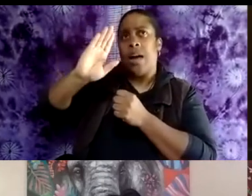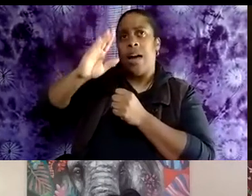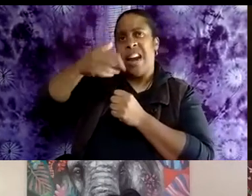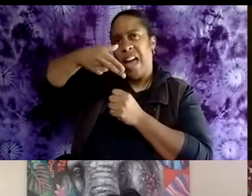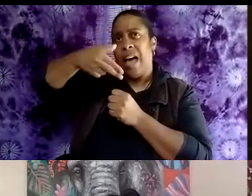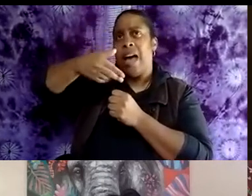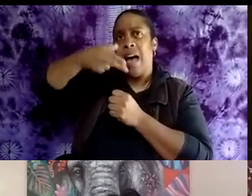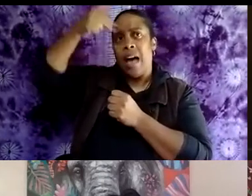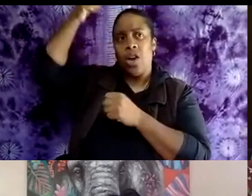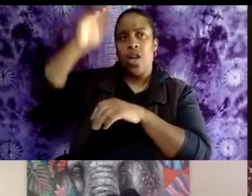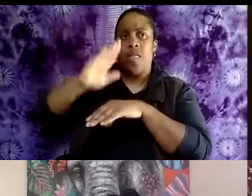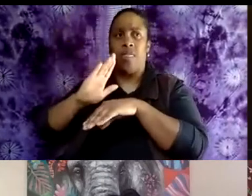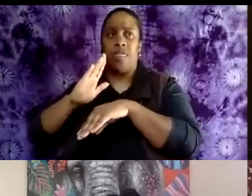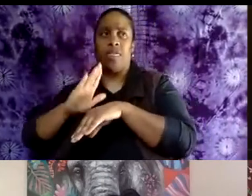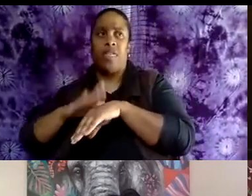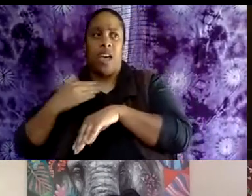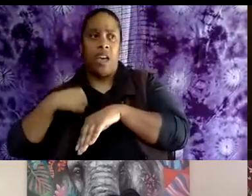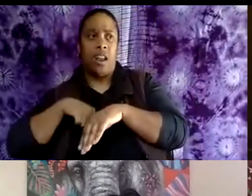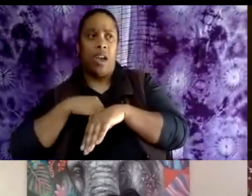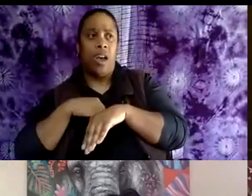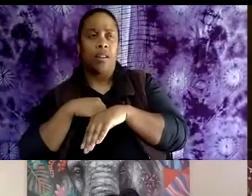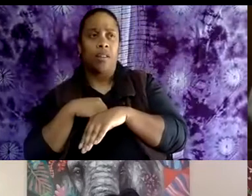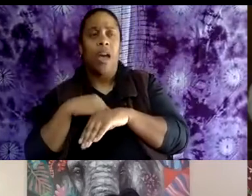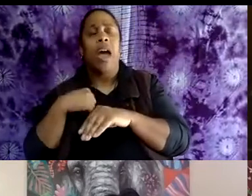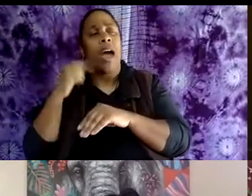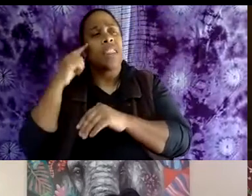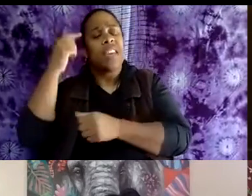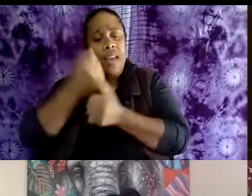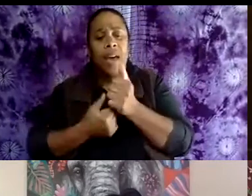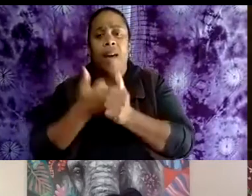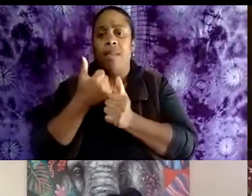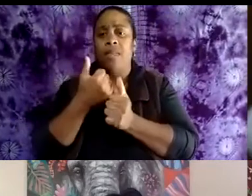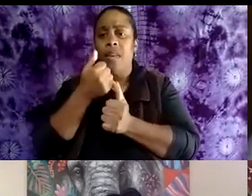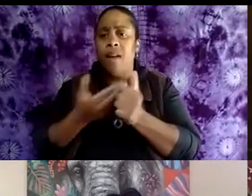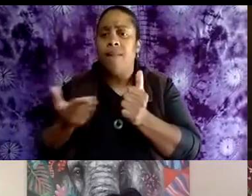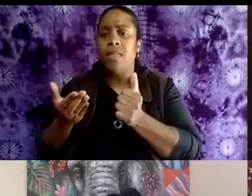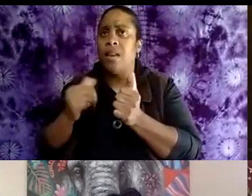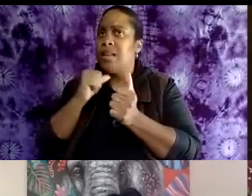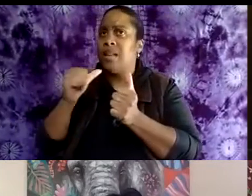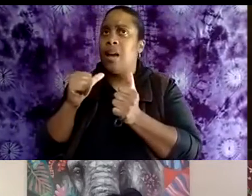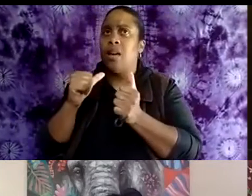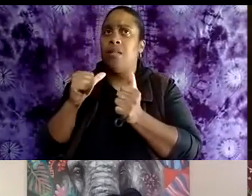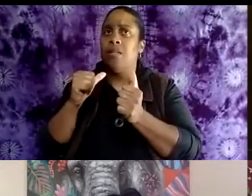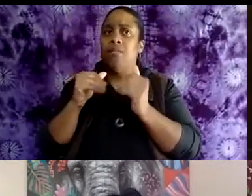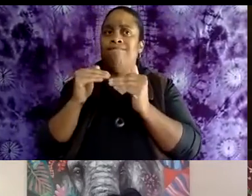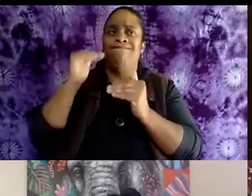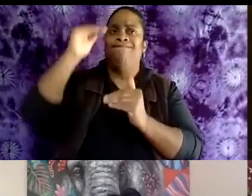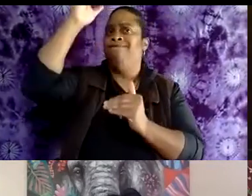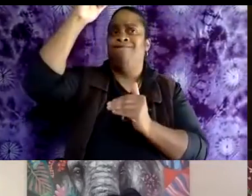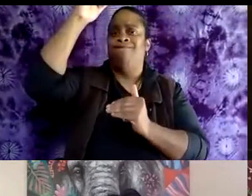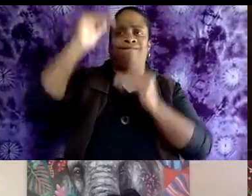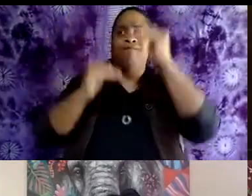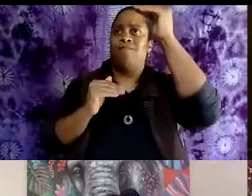like Thich Nhat Hanh talks about interbeing, I think that everything interbees and it's not hierarchical. And so